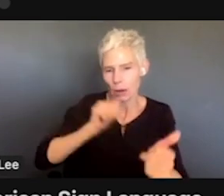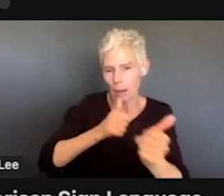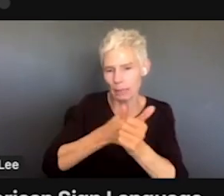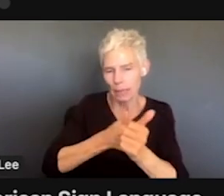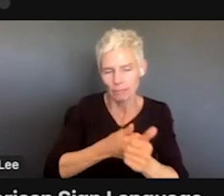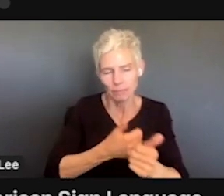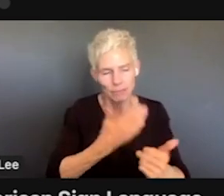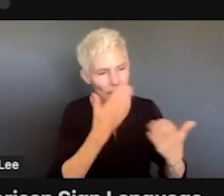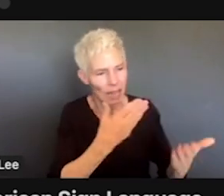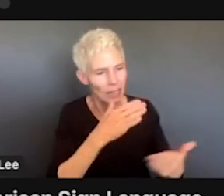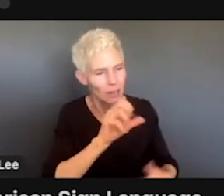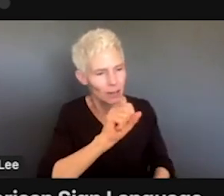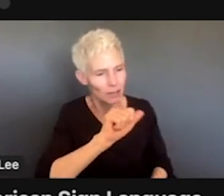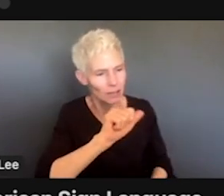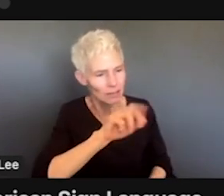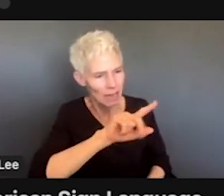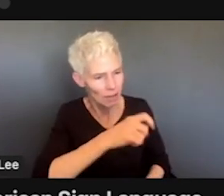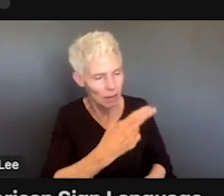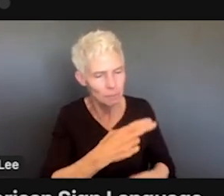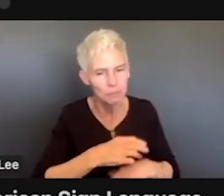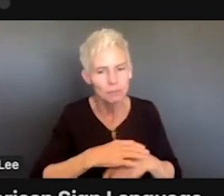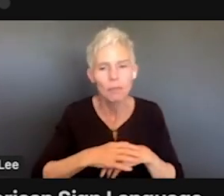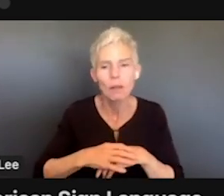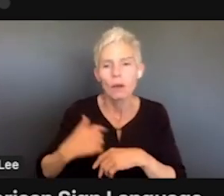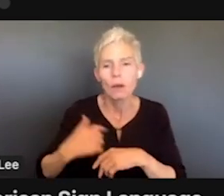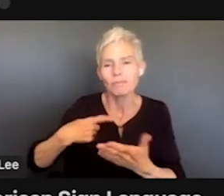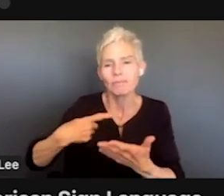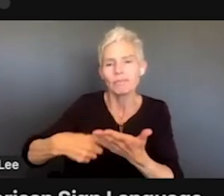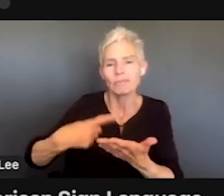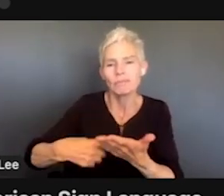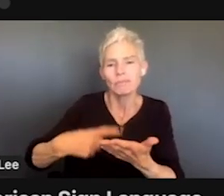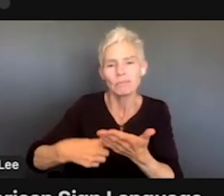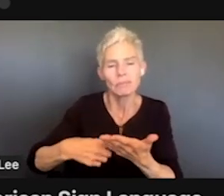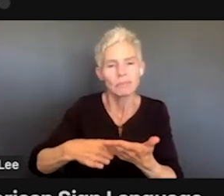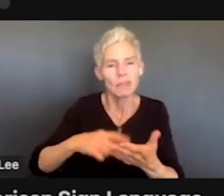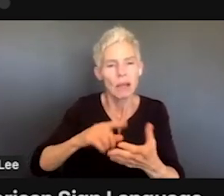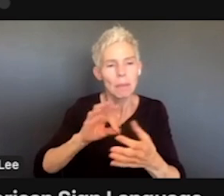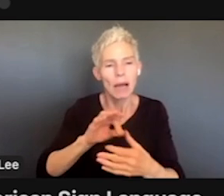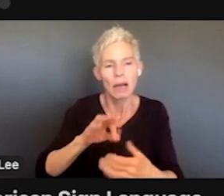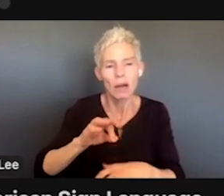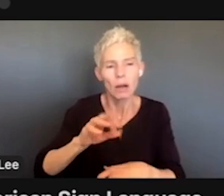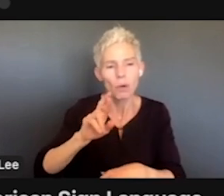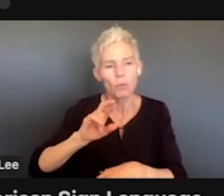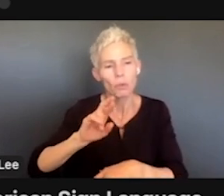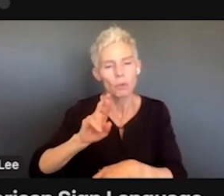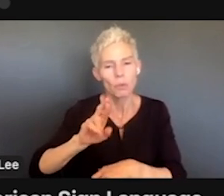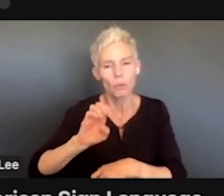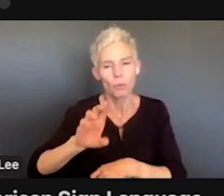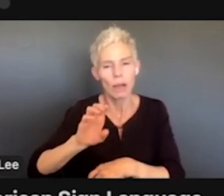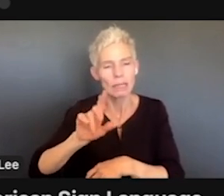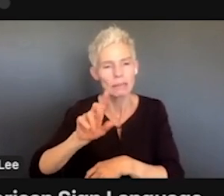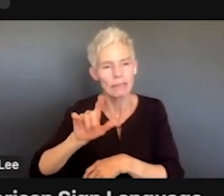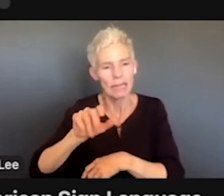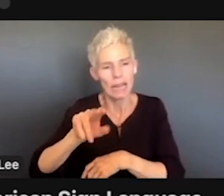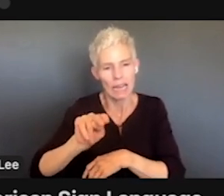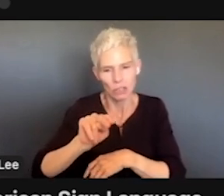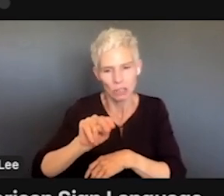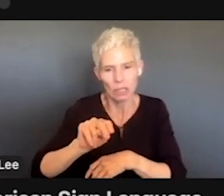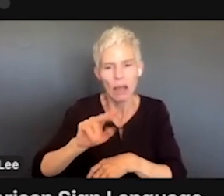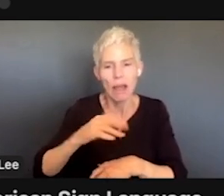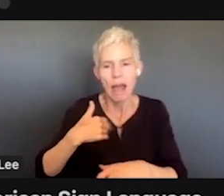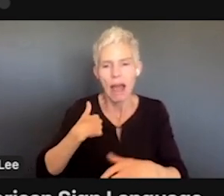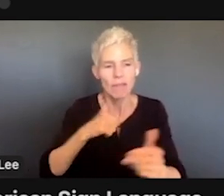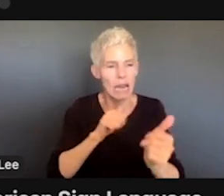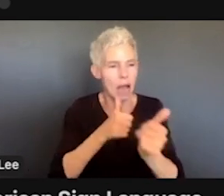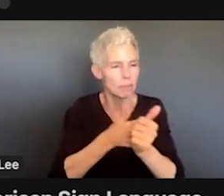you, Sarah. So we've talked a little bit about reconciliation on the last couple of jams, and we do have an update to